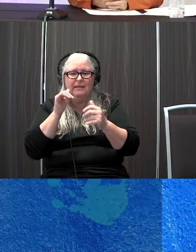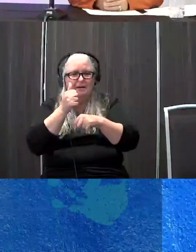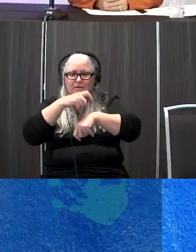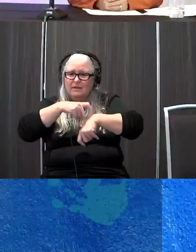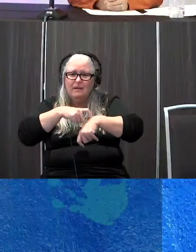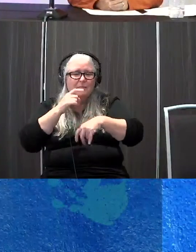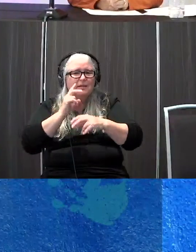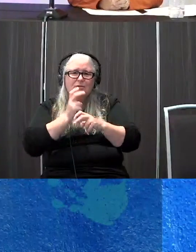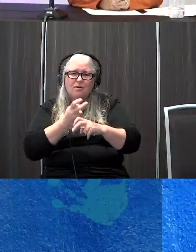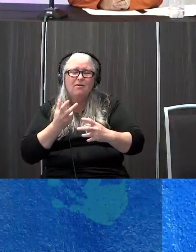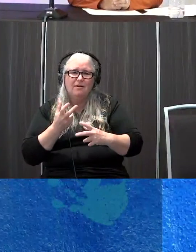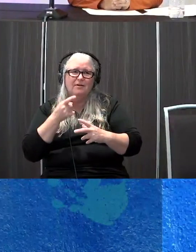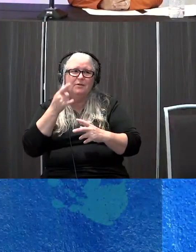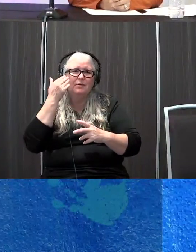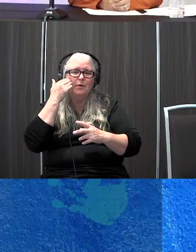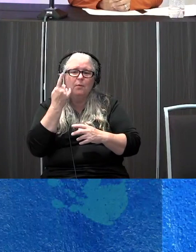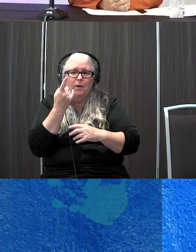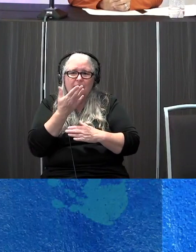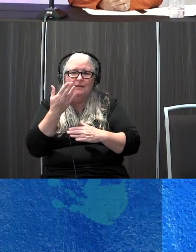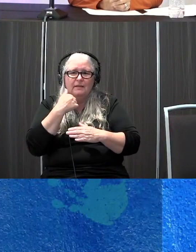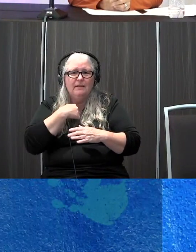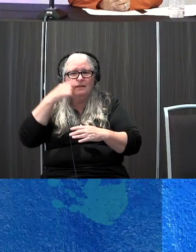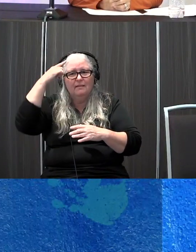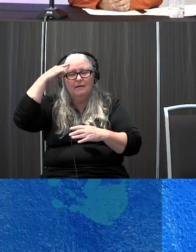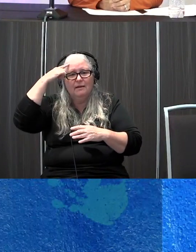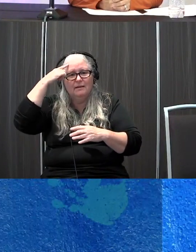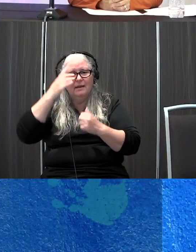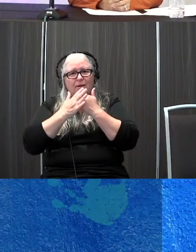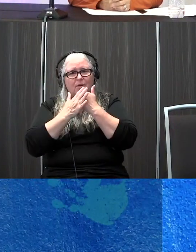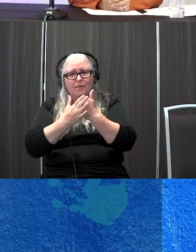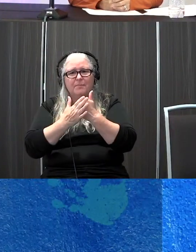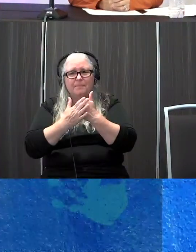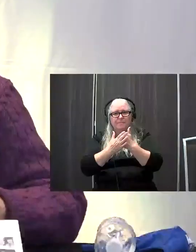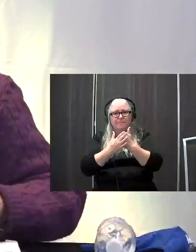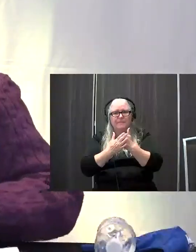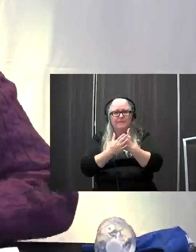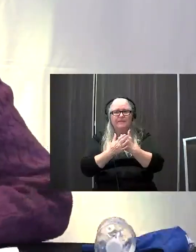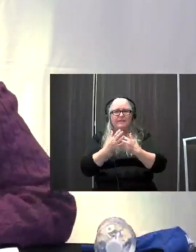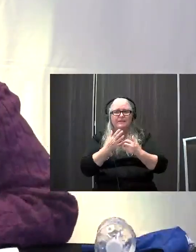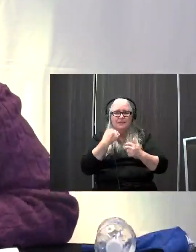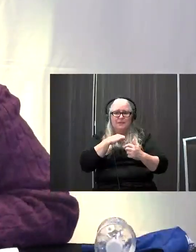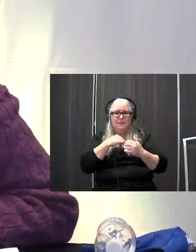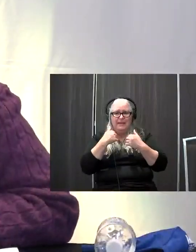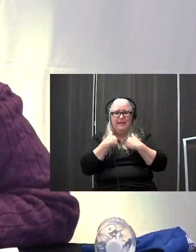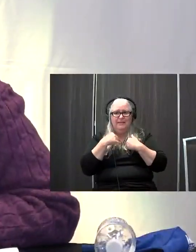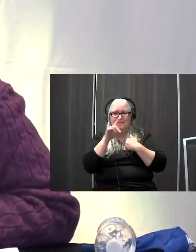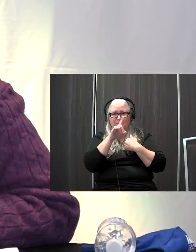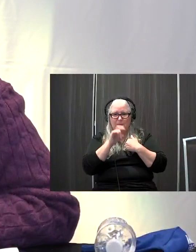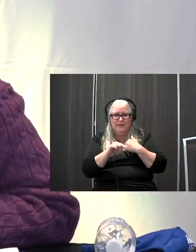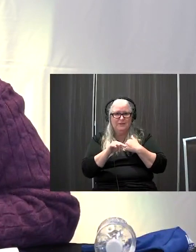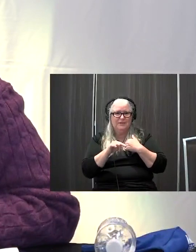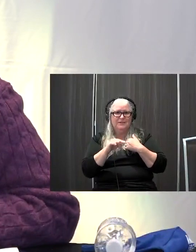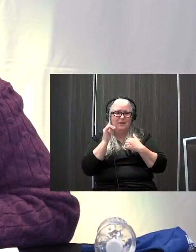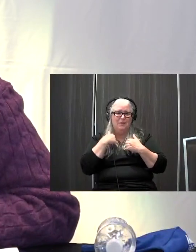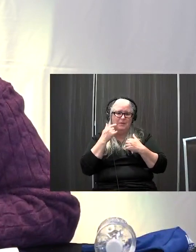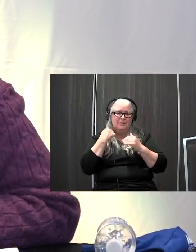that was just one of the things that I found very helpful. Awesome. So we have a question. One, I just thought I'd go ahead and